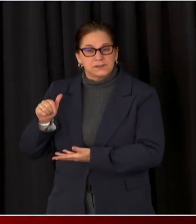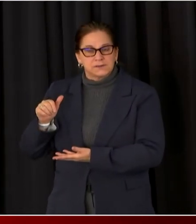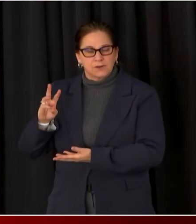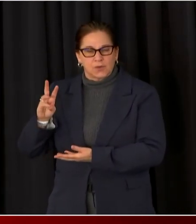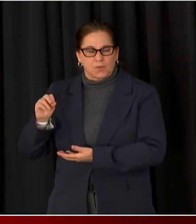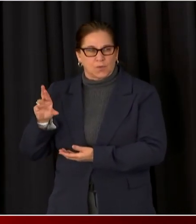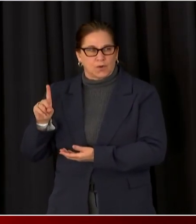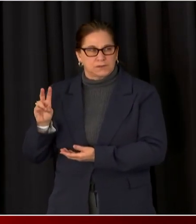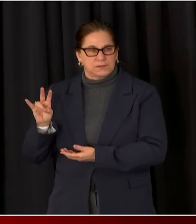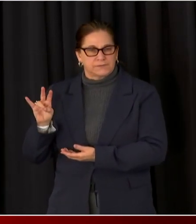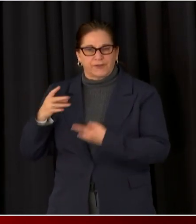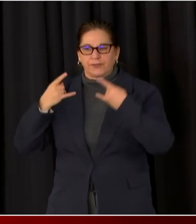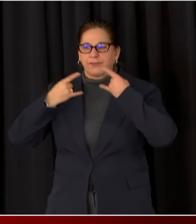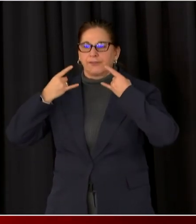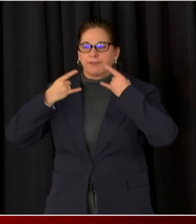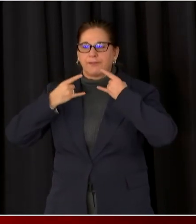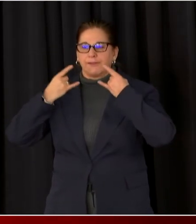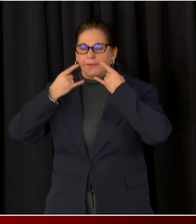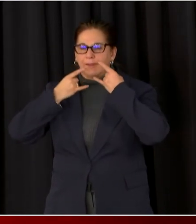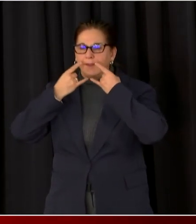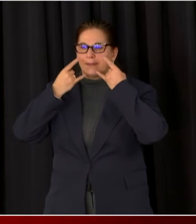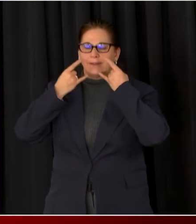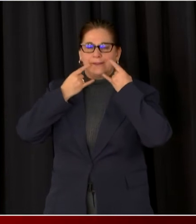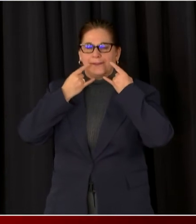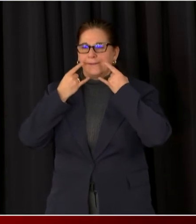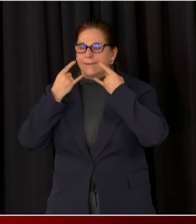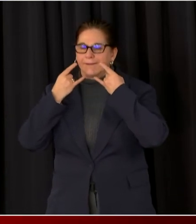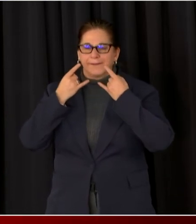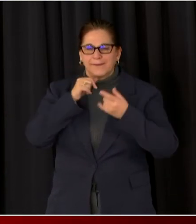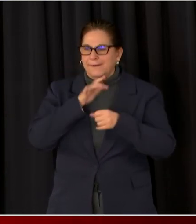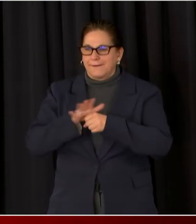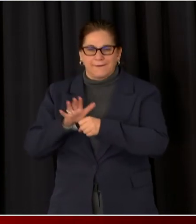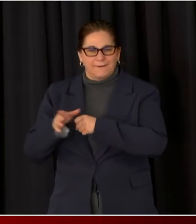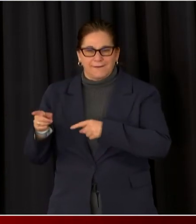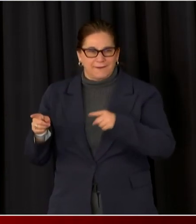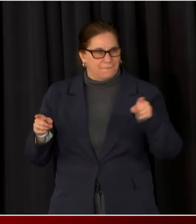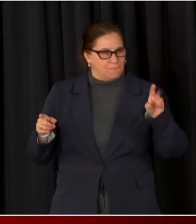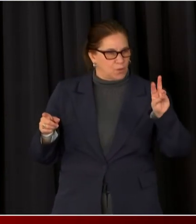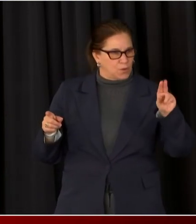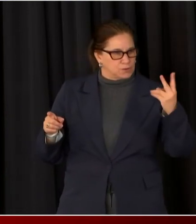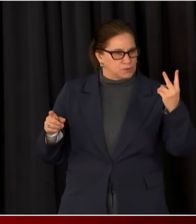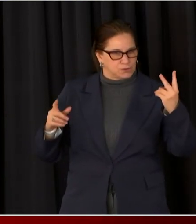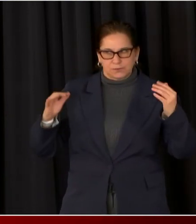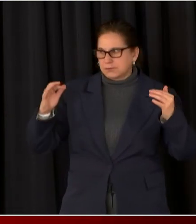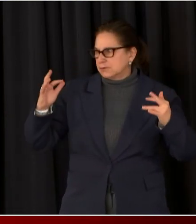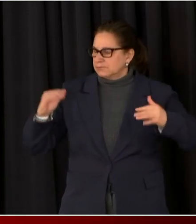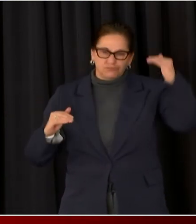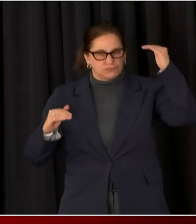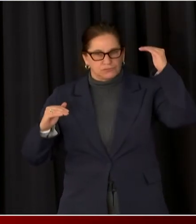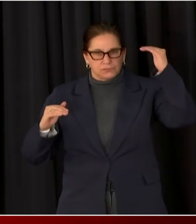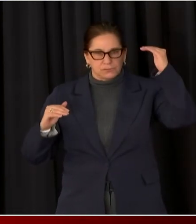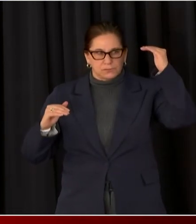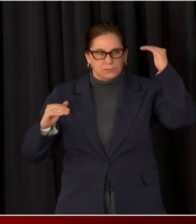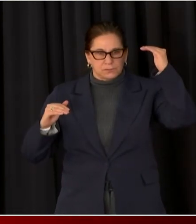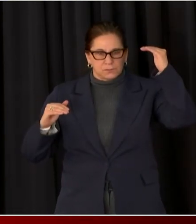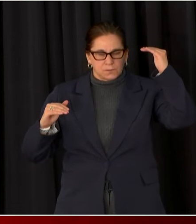7, with a noticeably huge gap there in terms of those